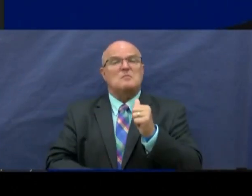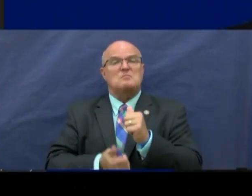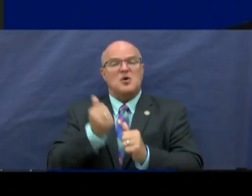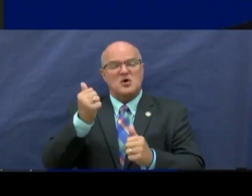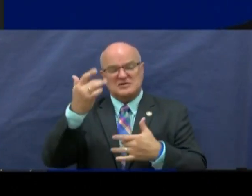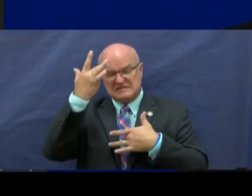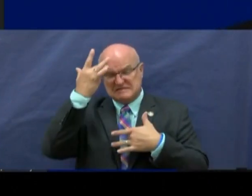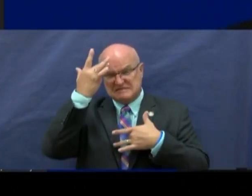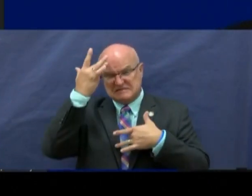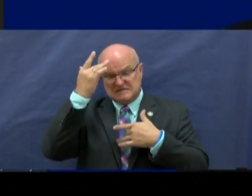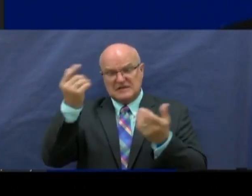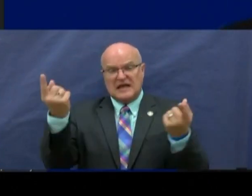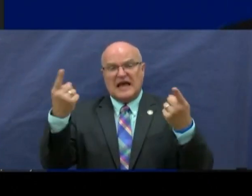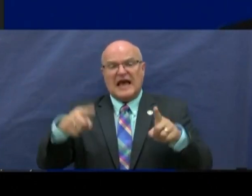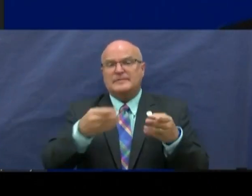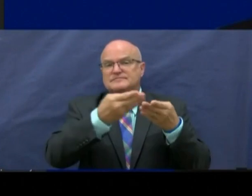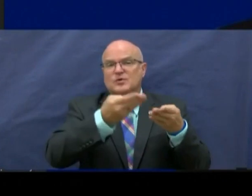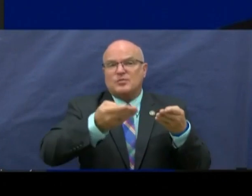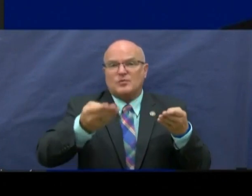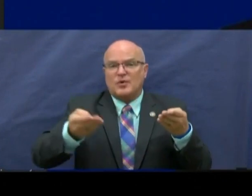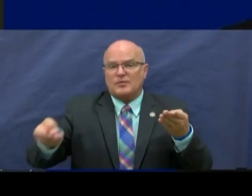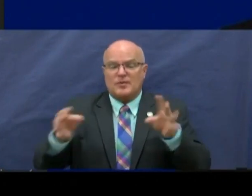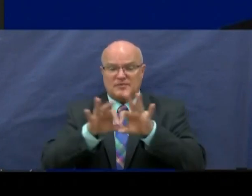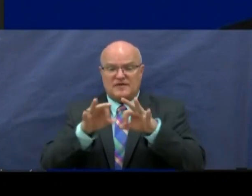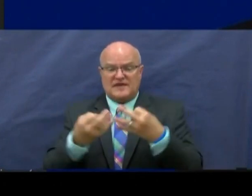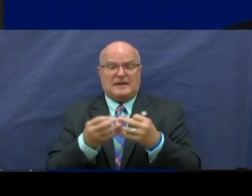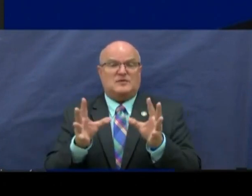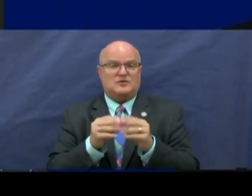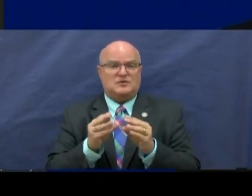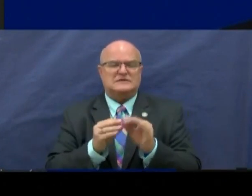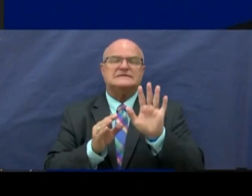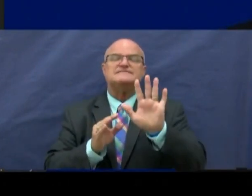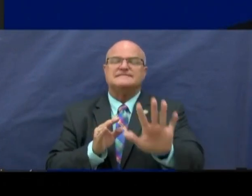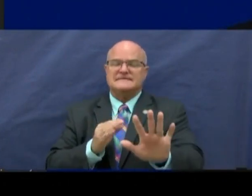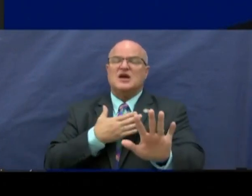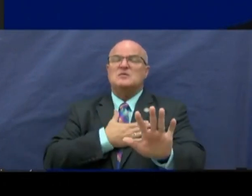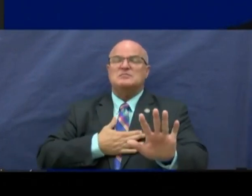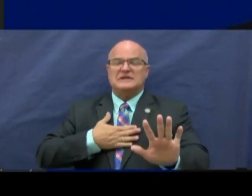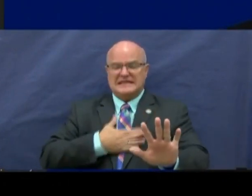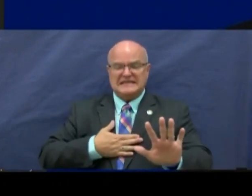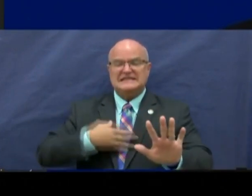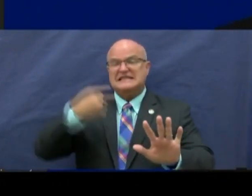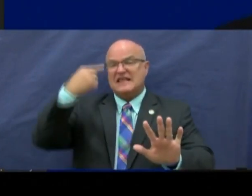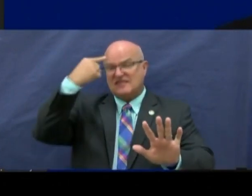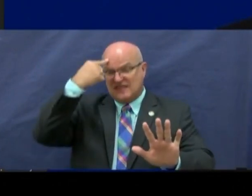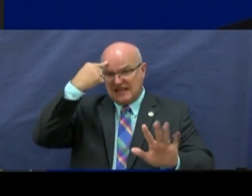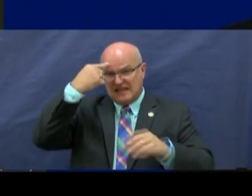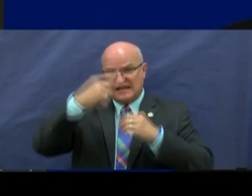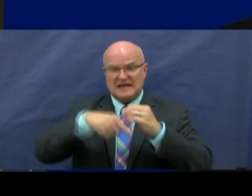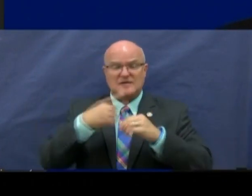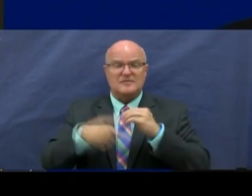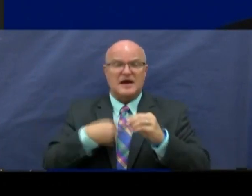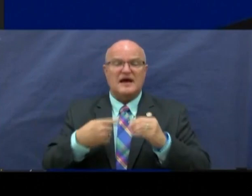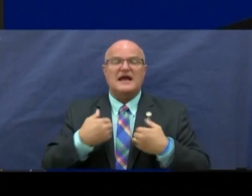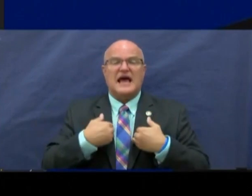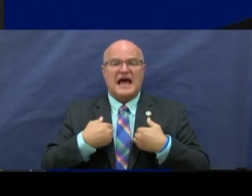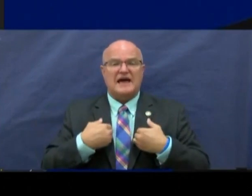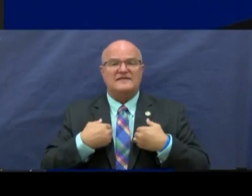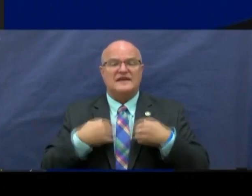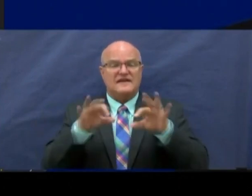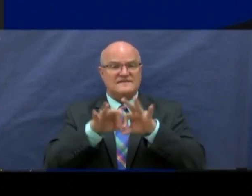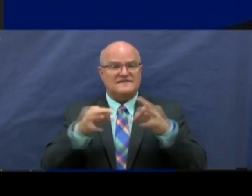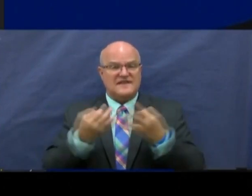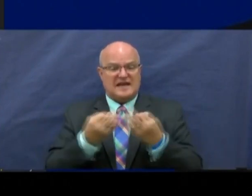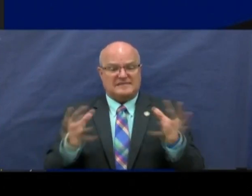are occurring now. So I ask you all to really consider whether it is appropriate to bring your elderly together